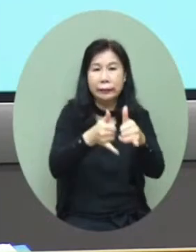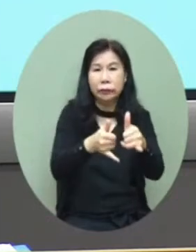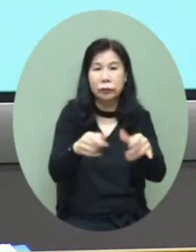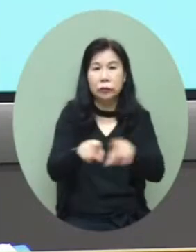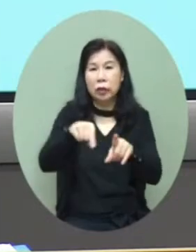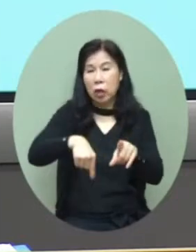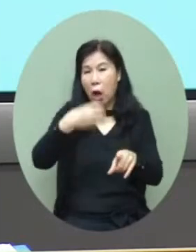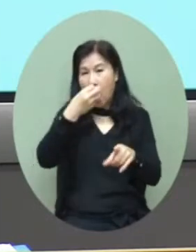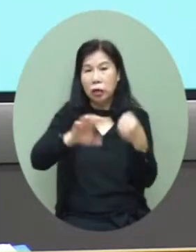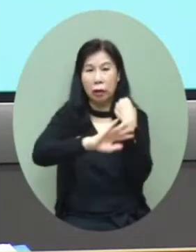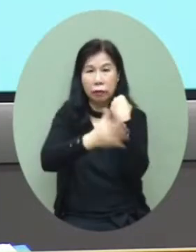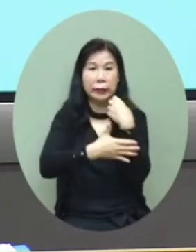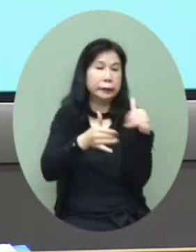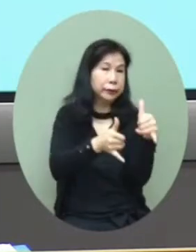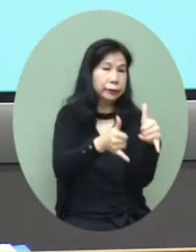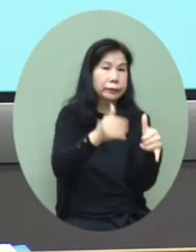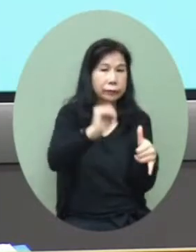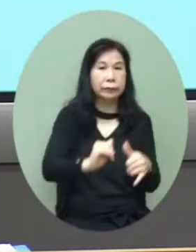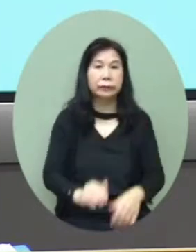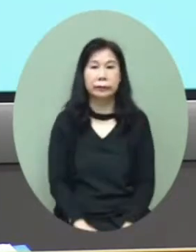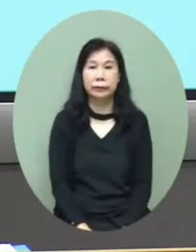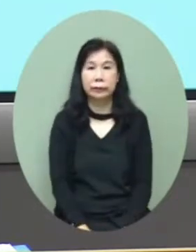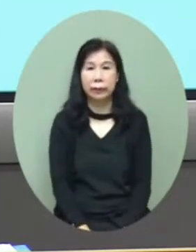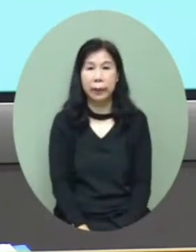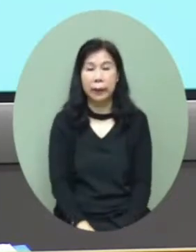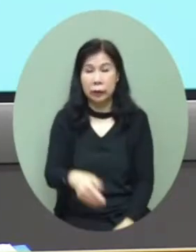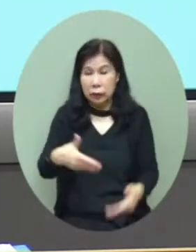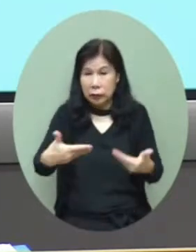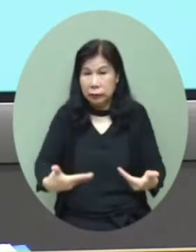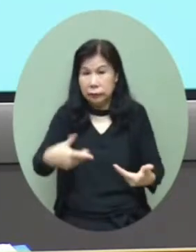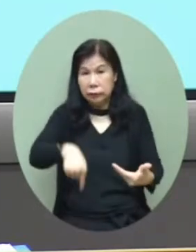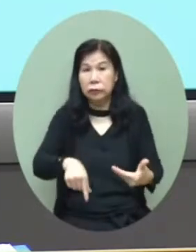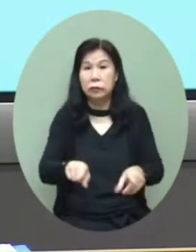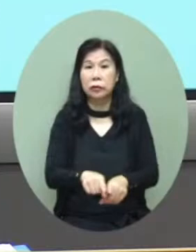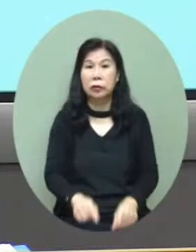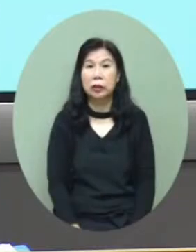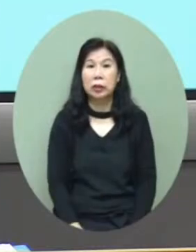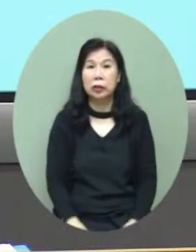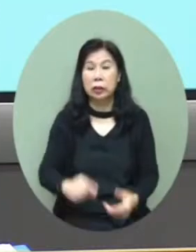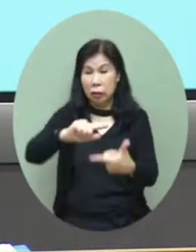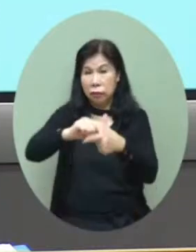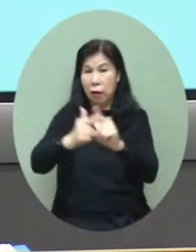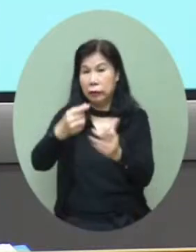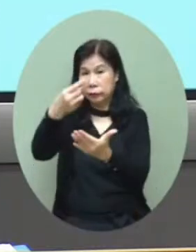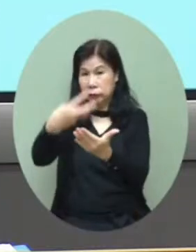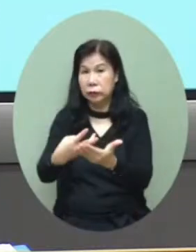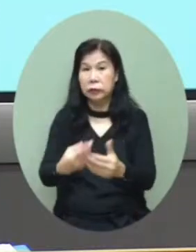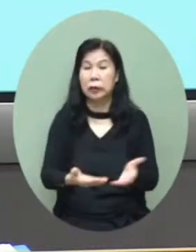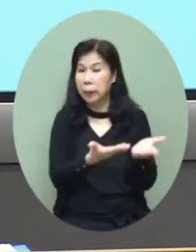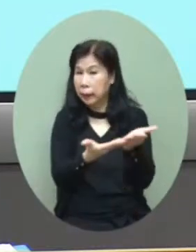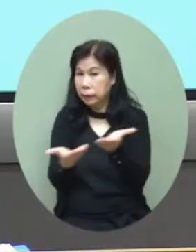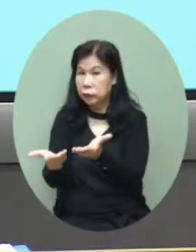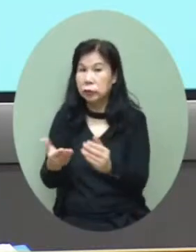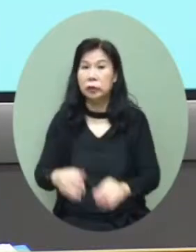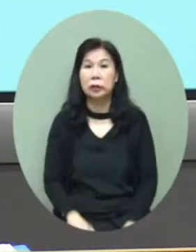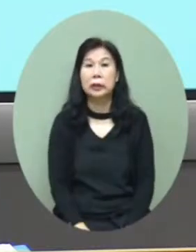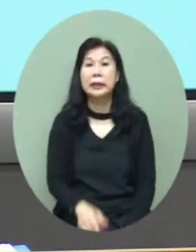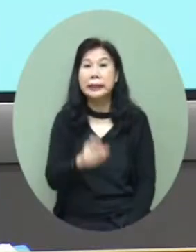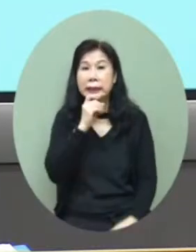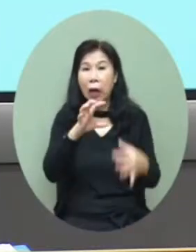for breaking the law. But I believe that most members of the public are willing to comply with the law.